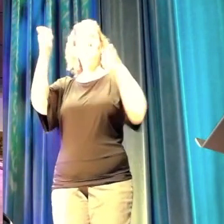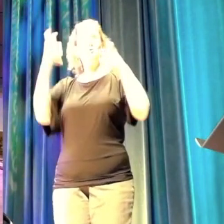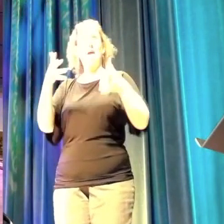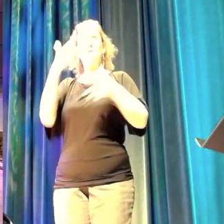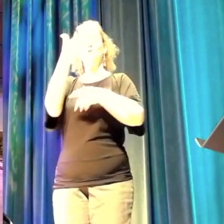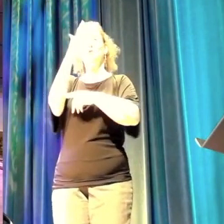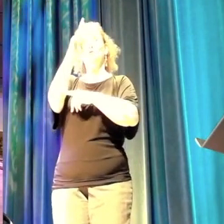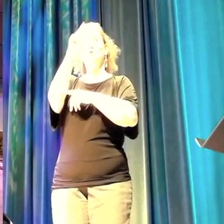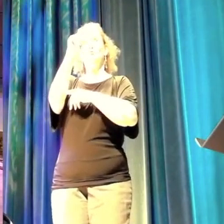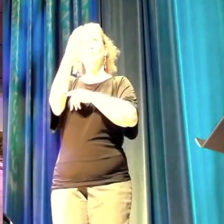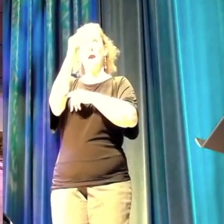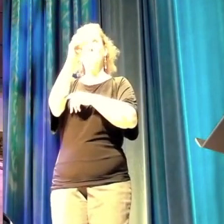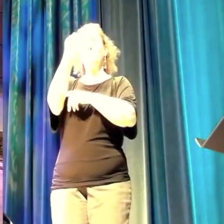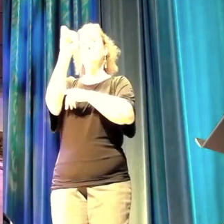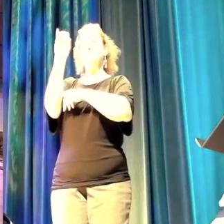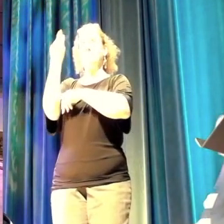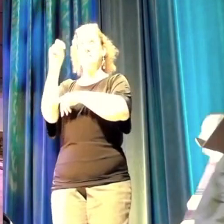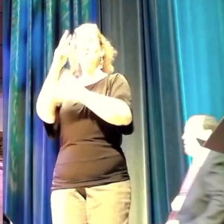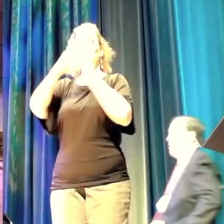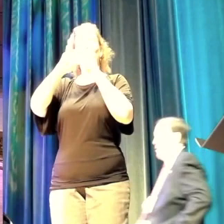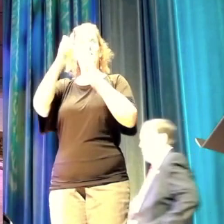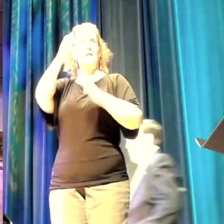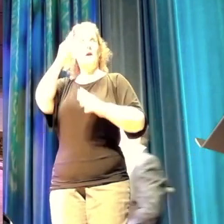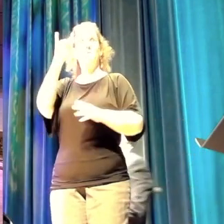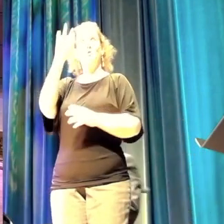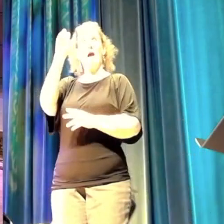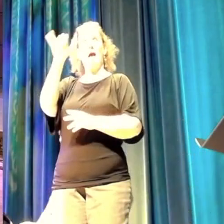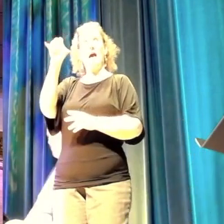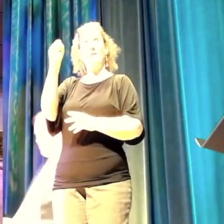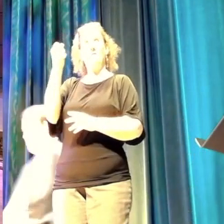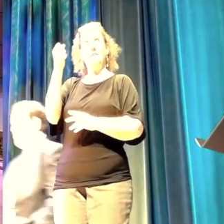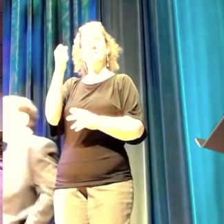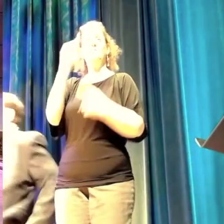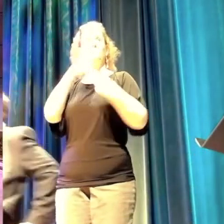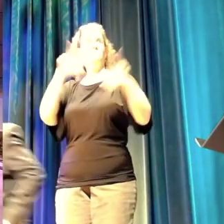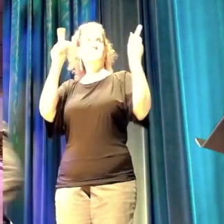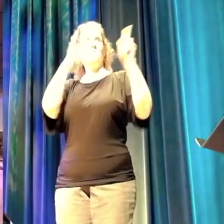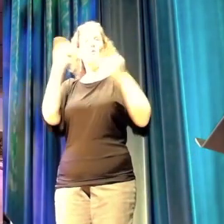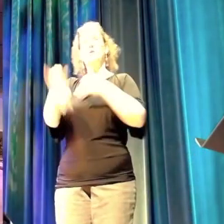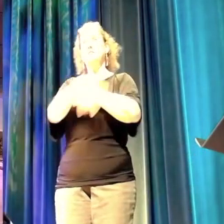to read Governor Tejada's proclamation for this year's White Cane Day.